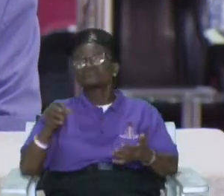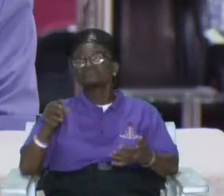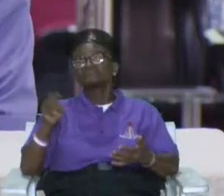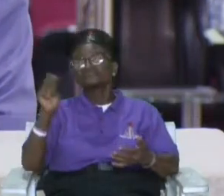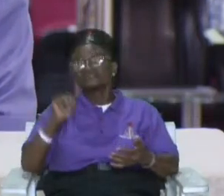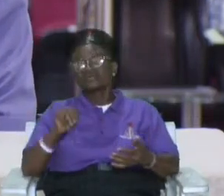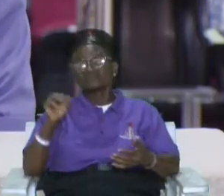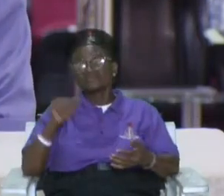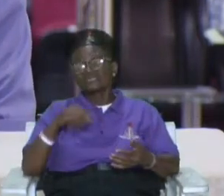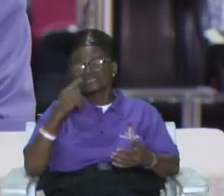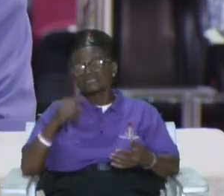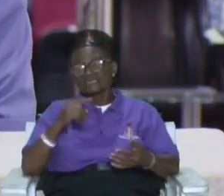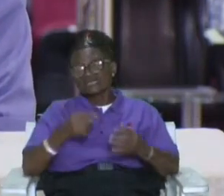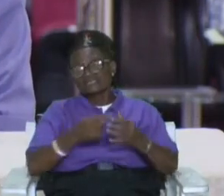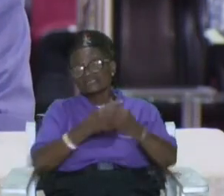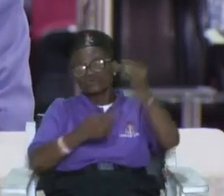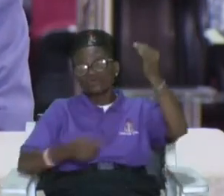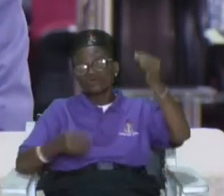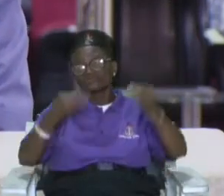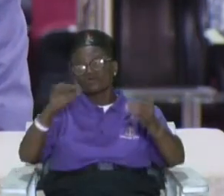of fire